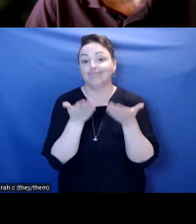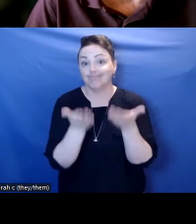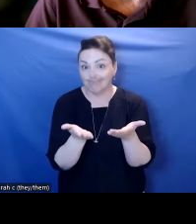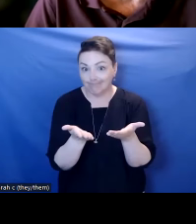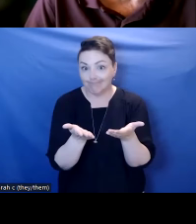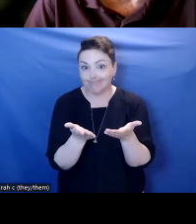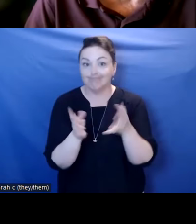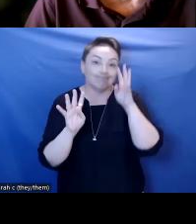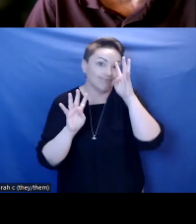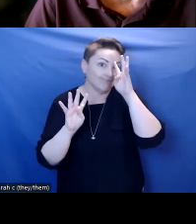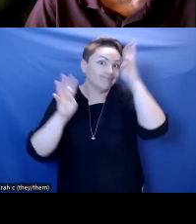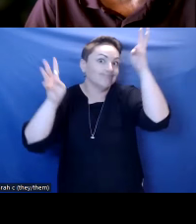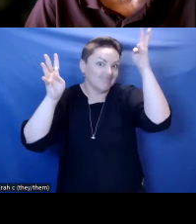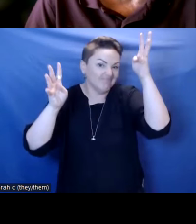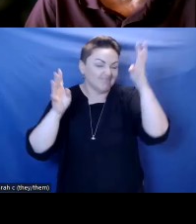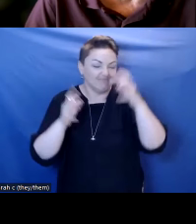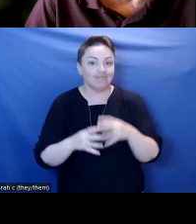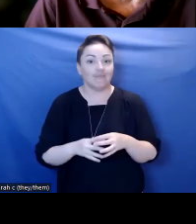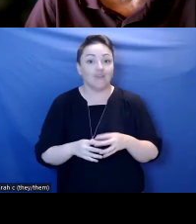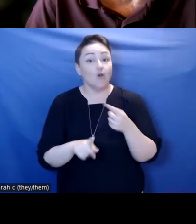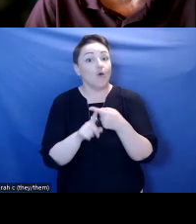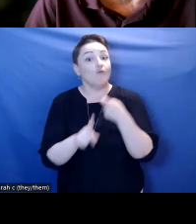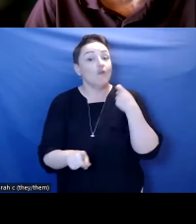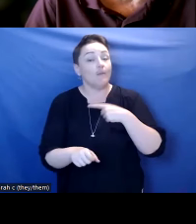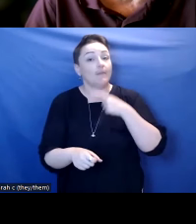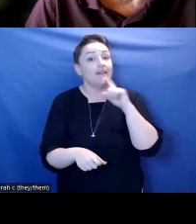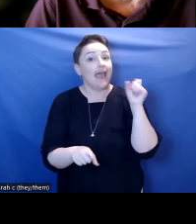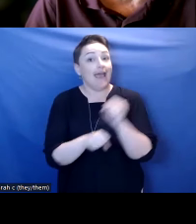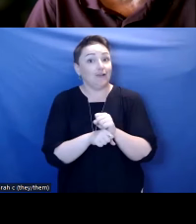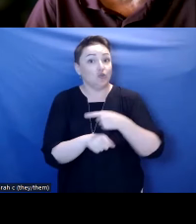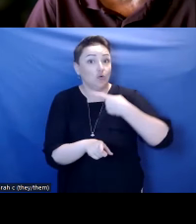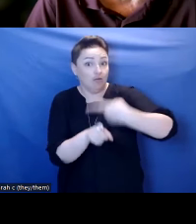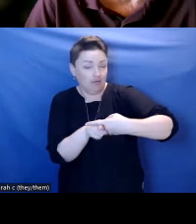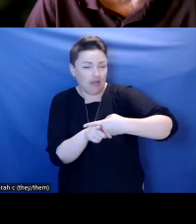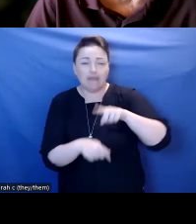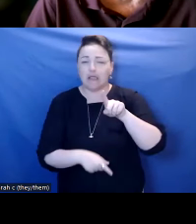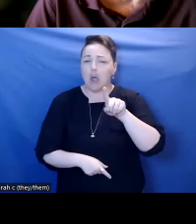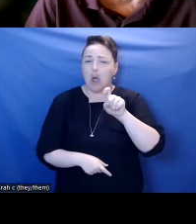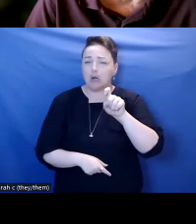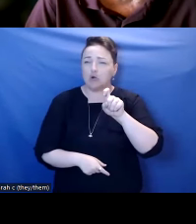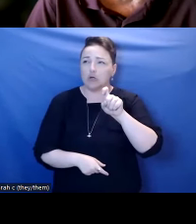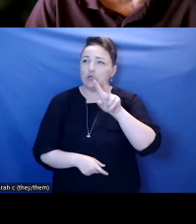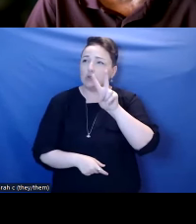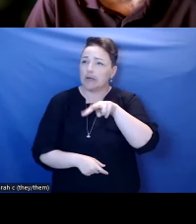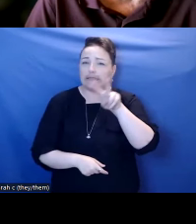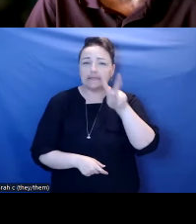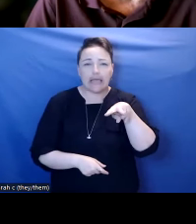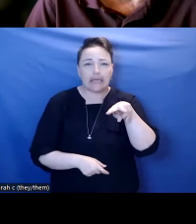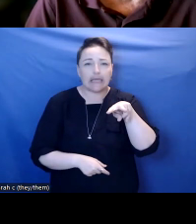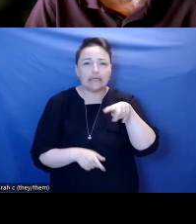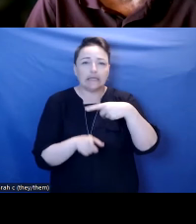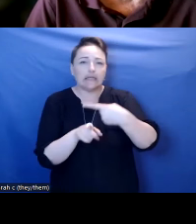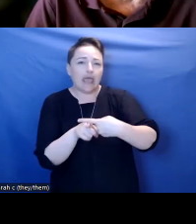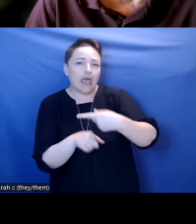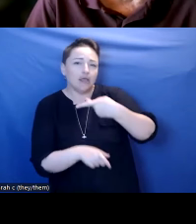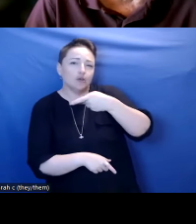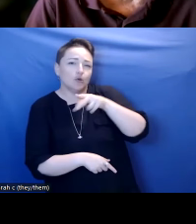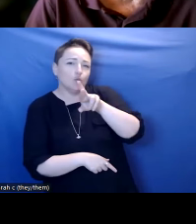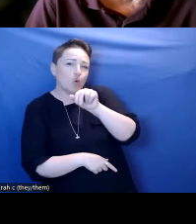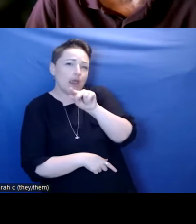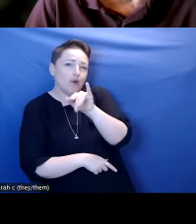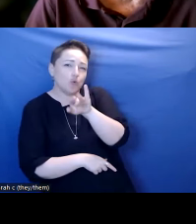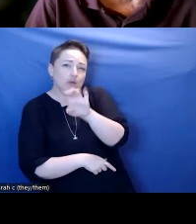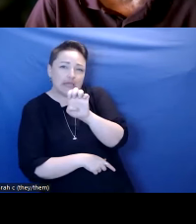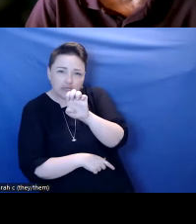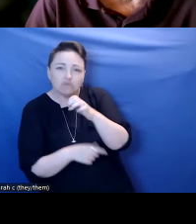with. And it was actually based on a real intersection, which I think is 182nd and Prairie. And there's a gas station on one corner and a mini mall on another and a larger